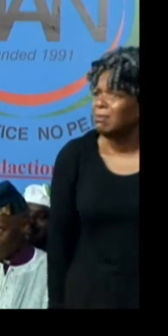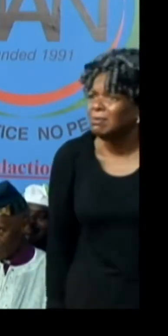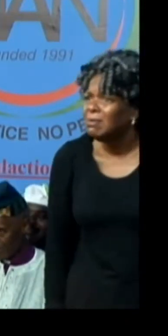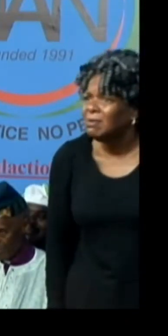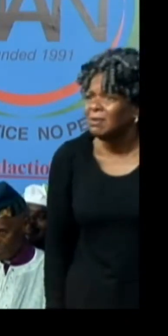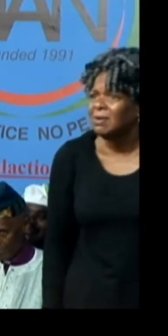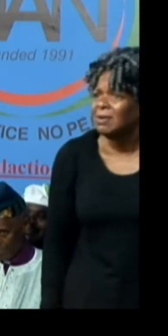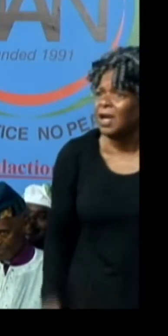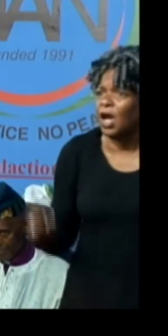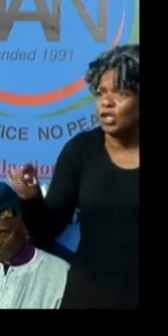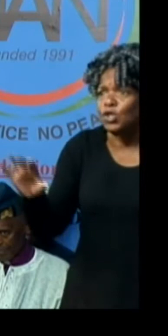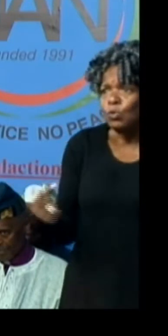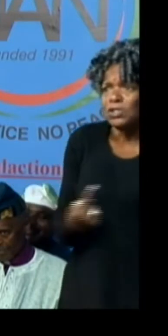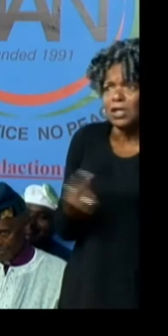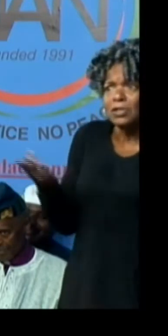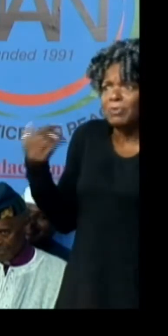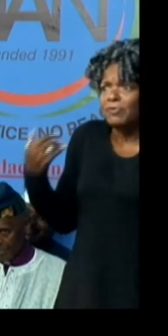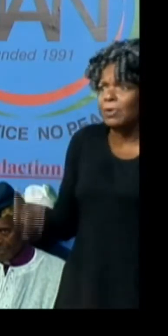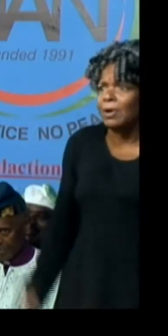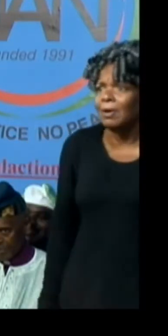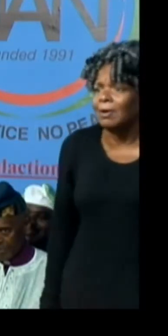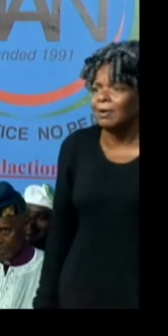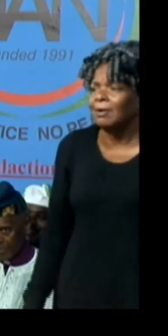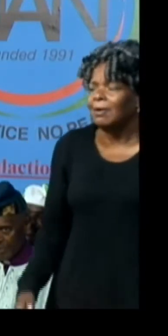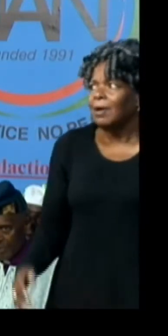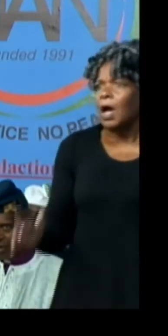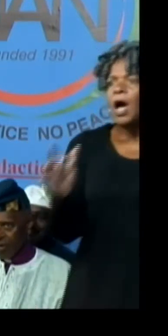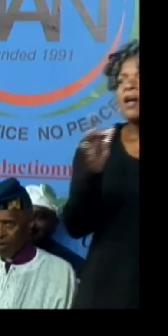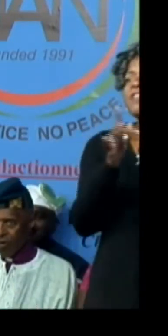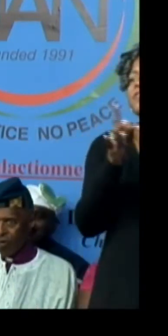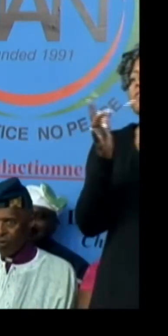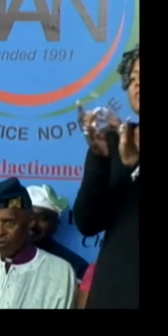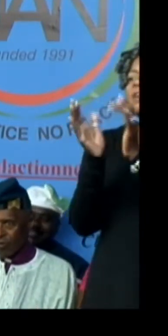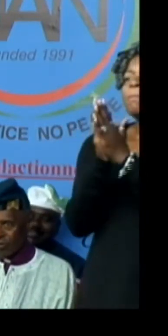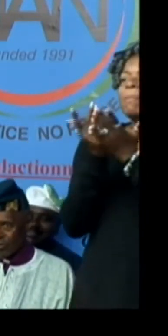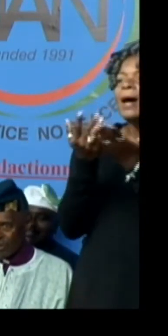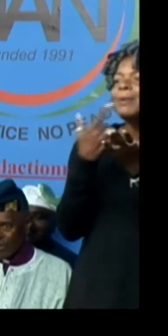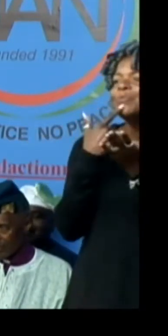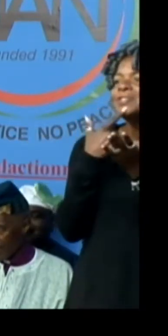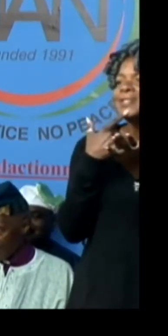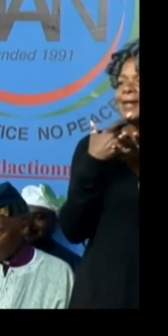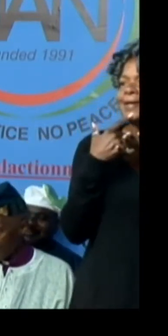That's why the Bible said, put on the whole